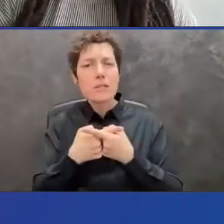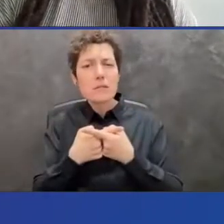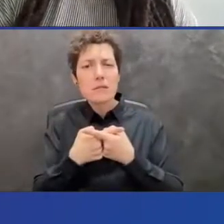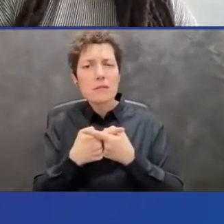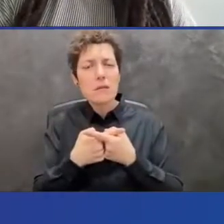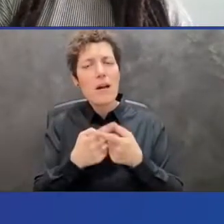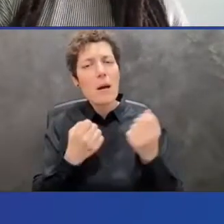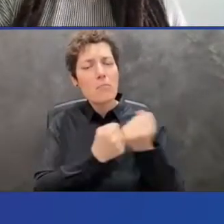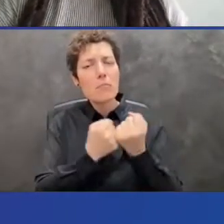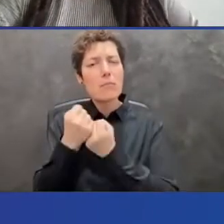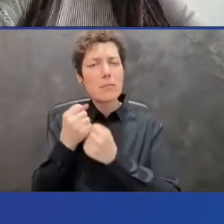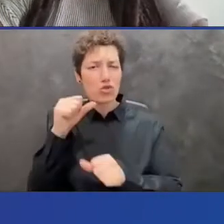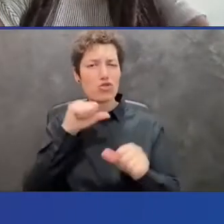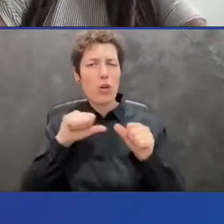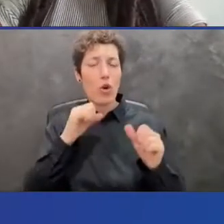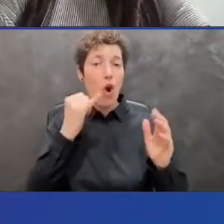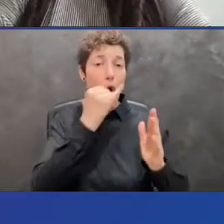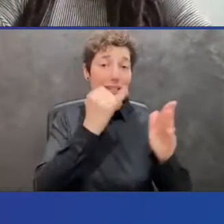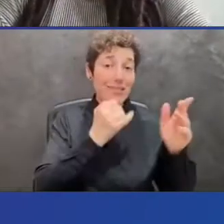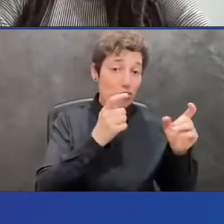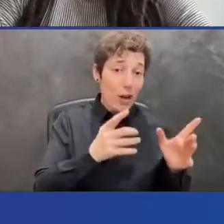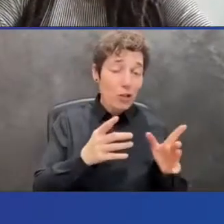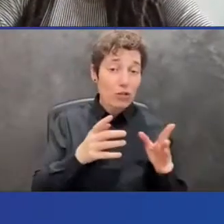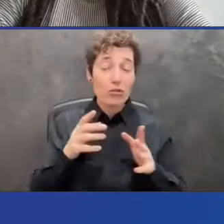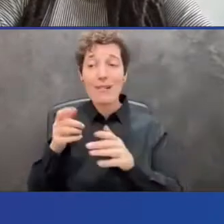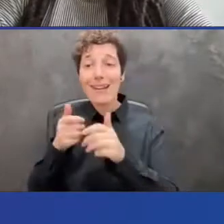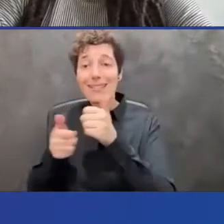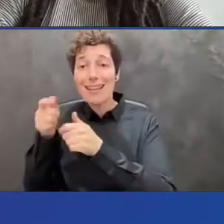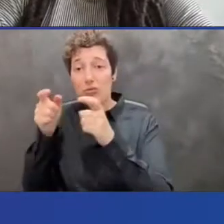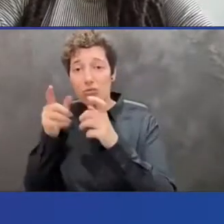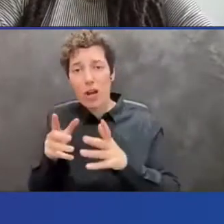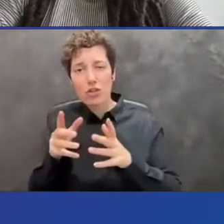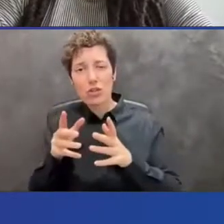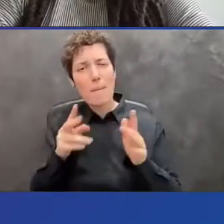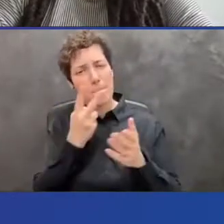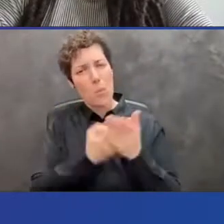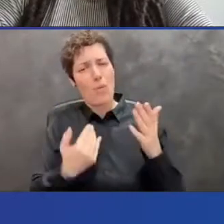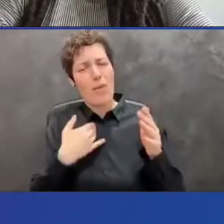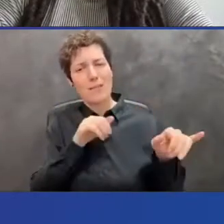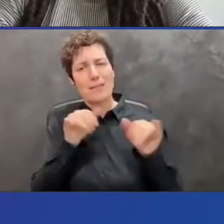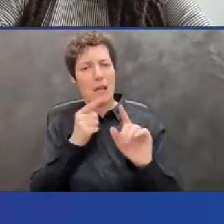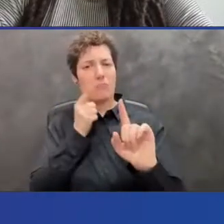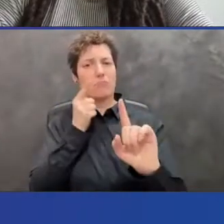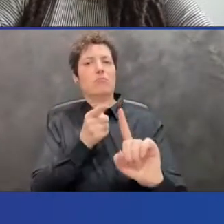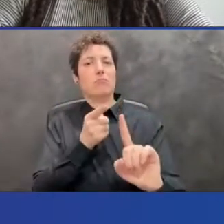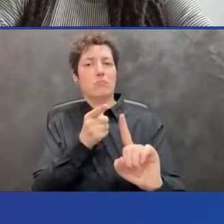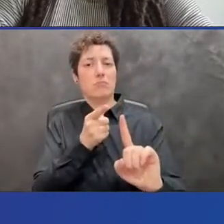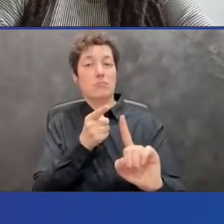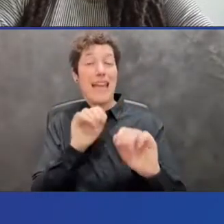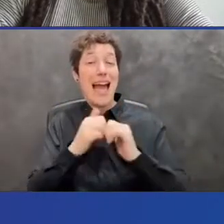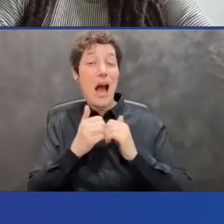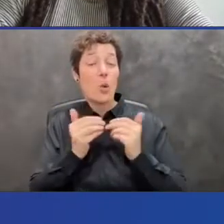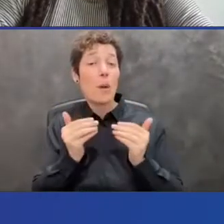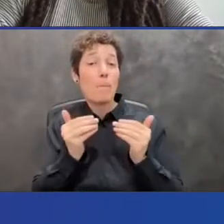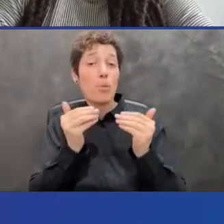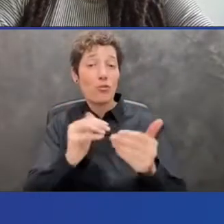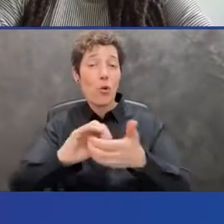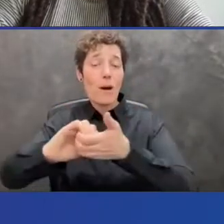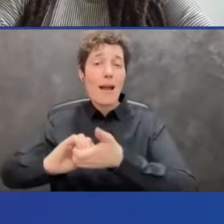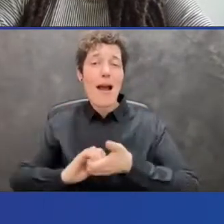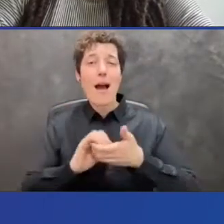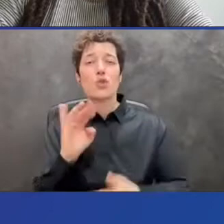like how we're moving forward as a unit. And so I think that was really helpful to be